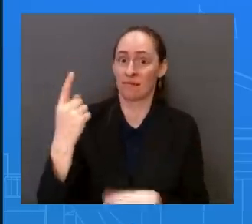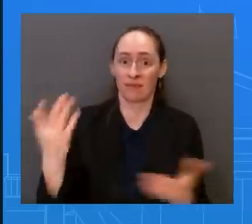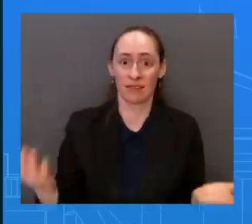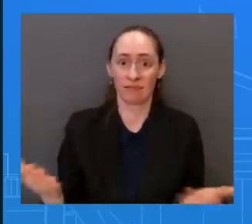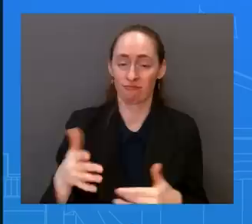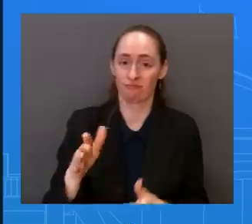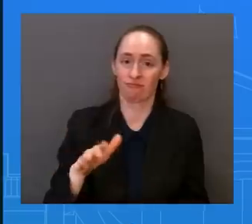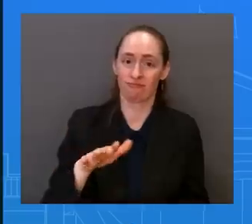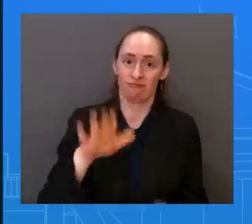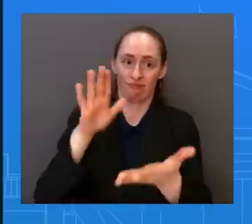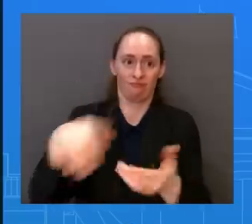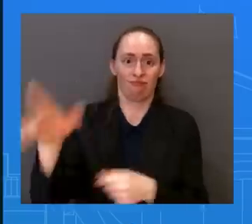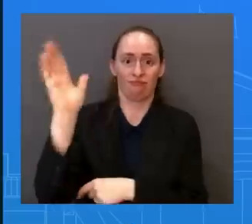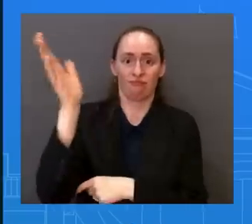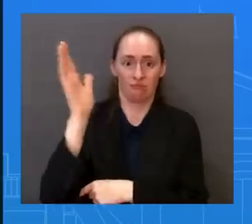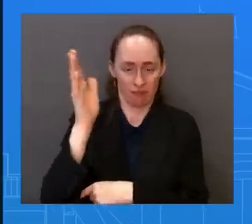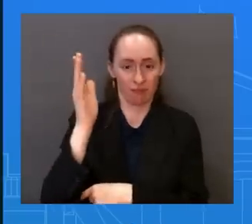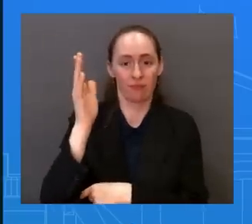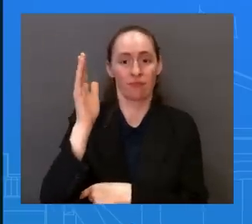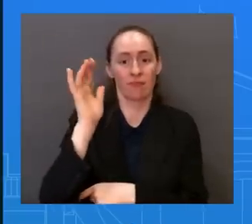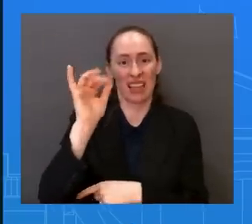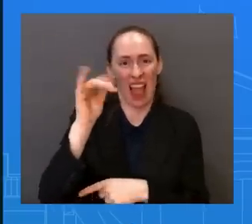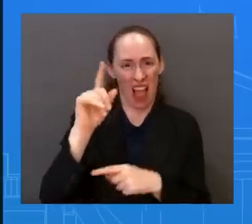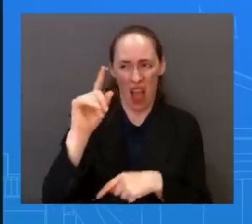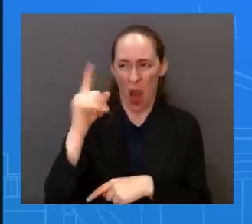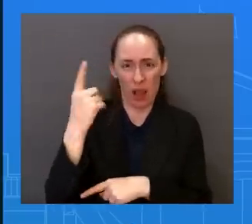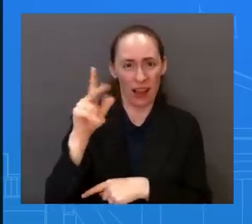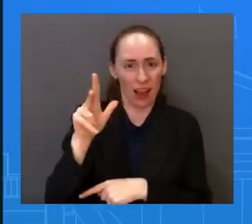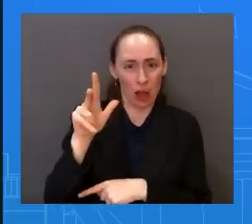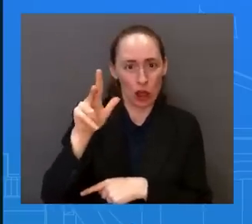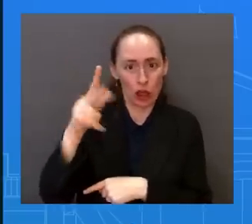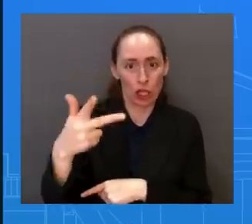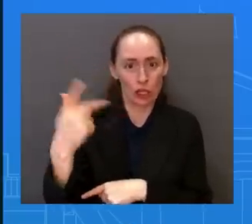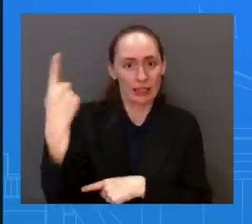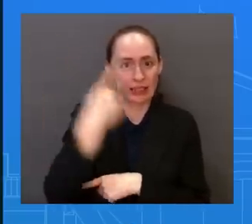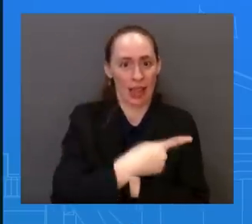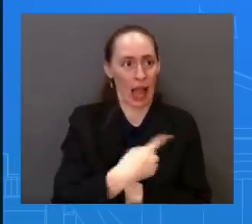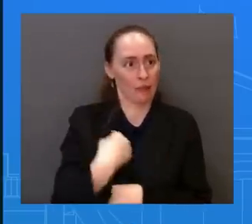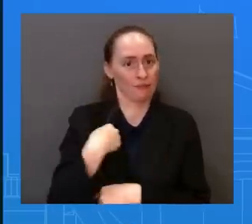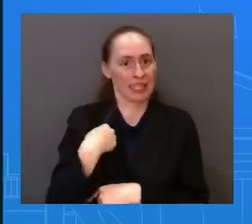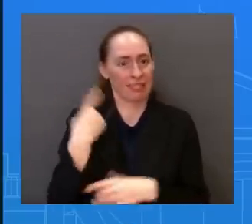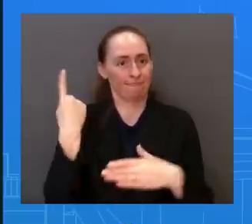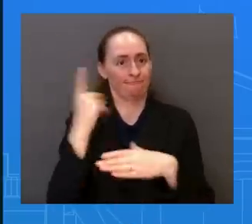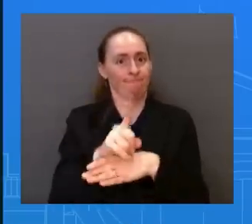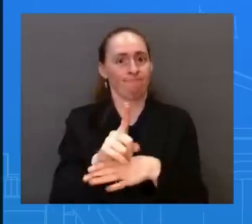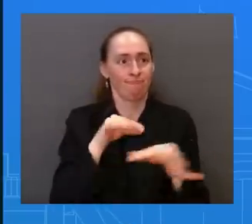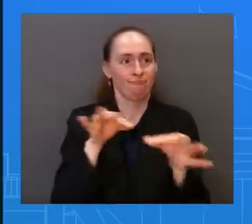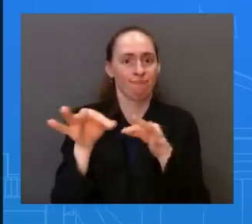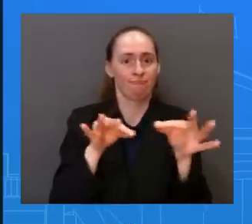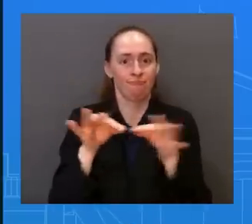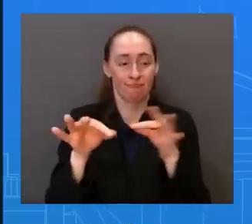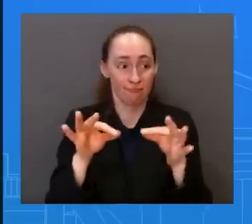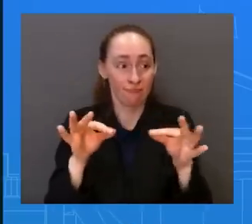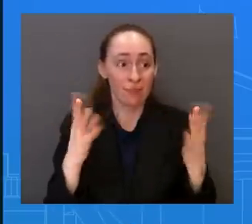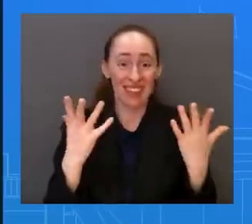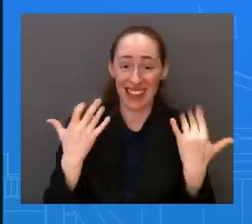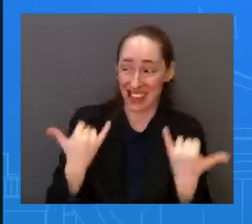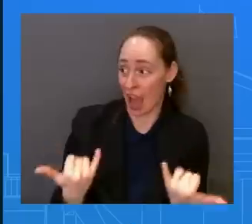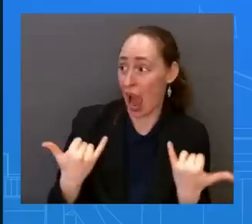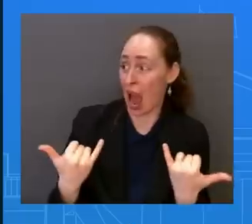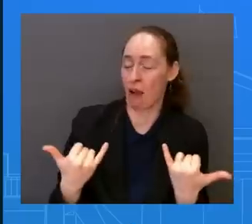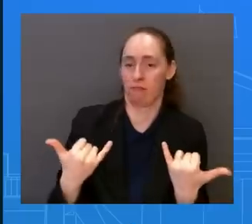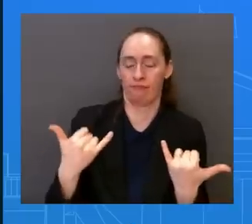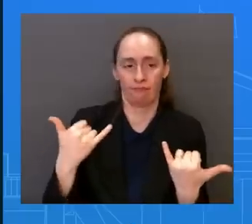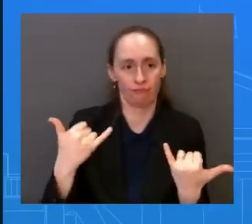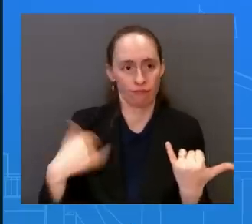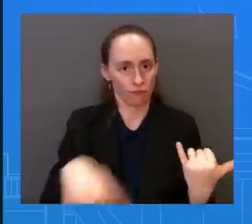The reason why we're in that place is in no small part because this president and members of Congress worked together to prioritize putting the